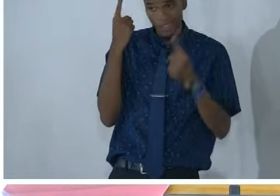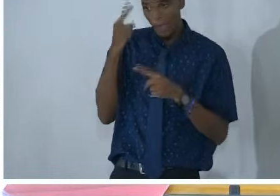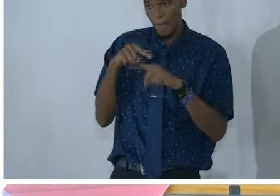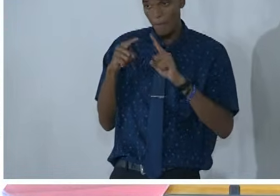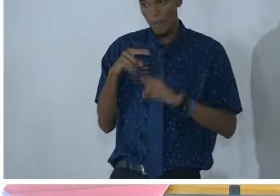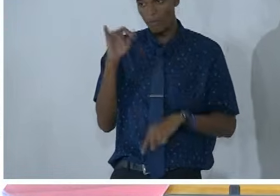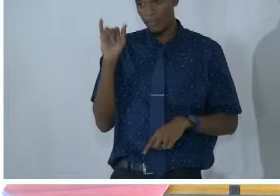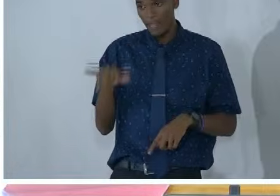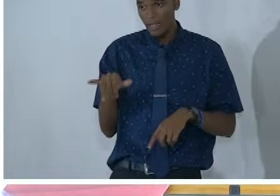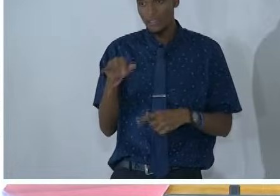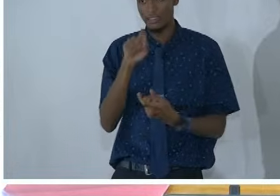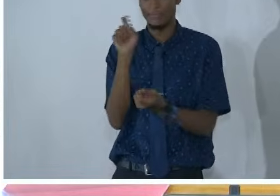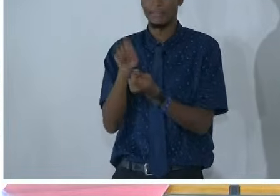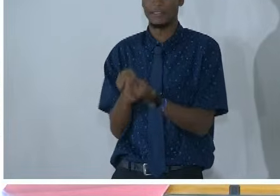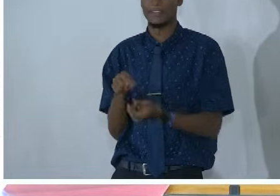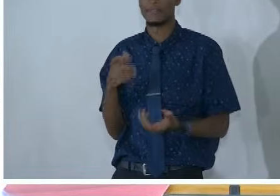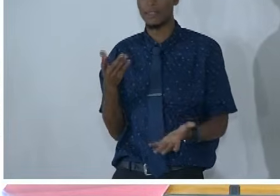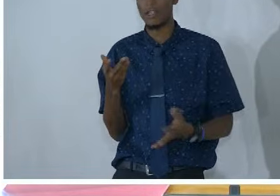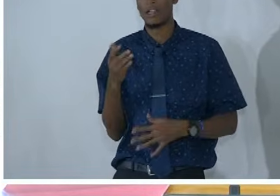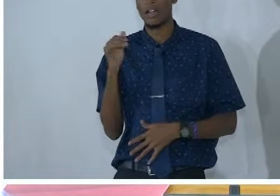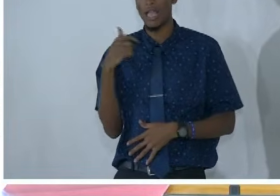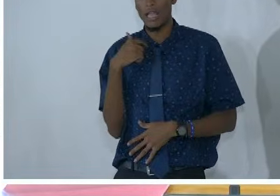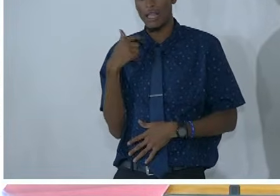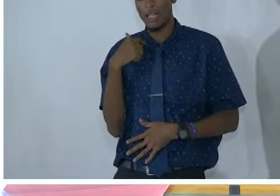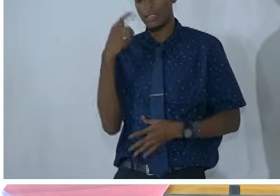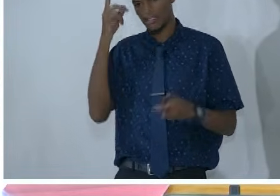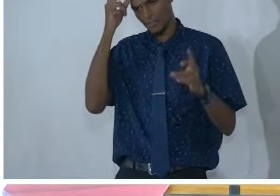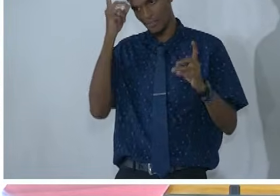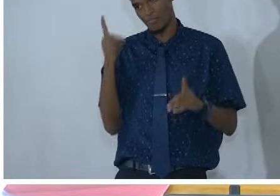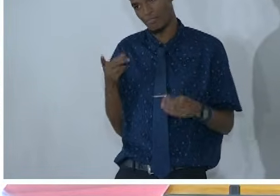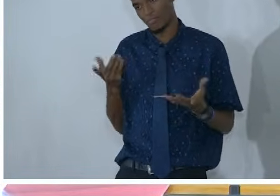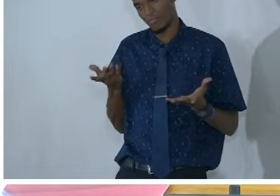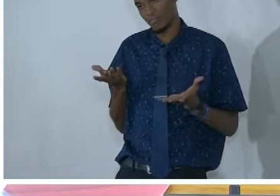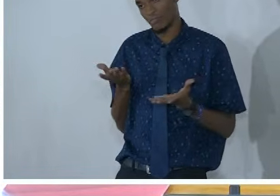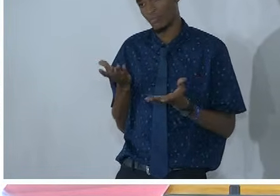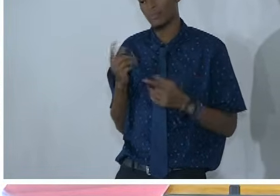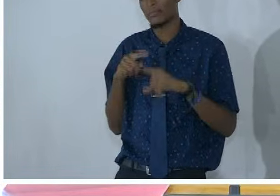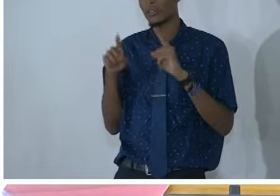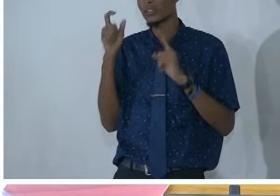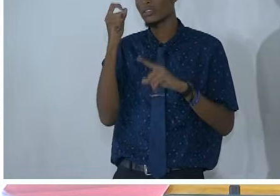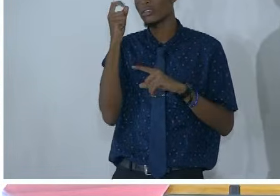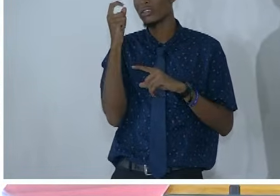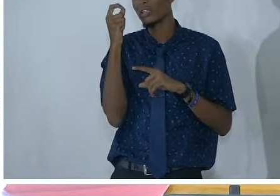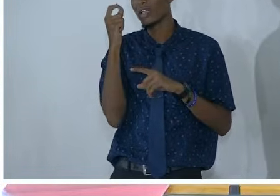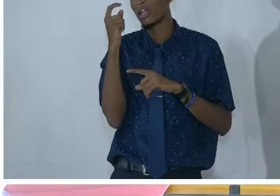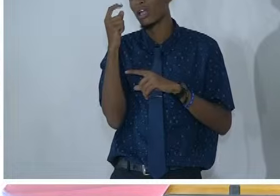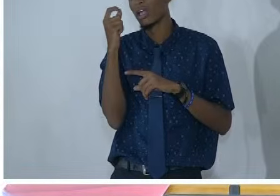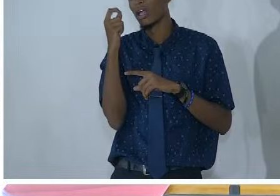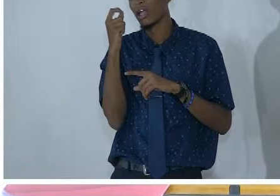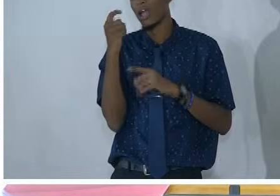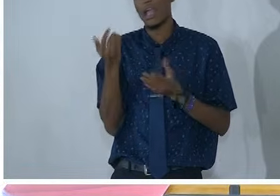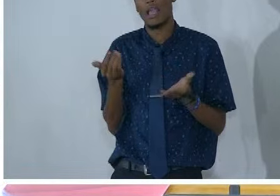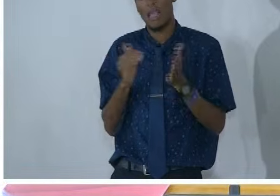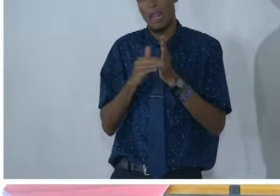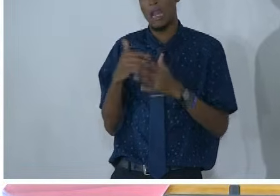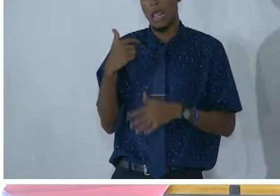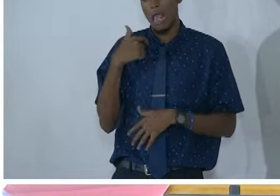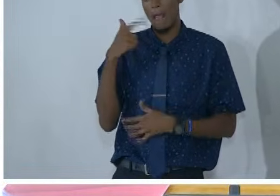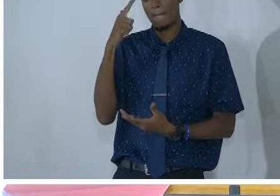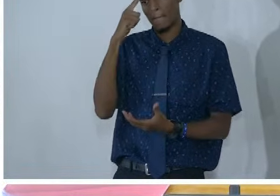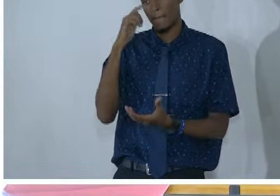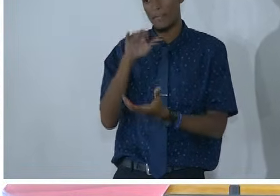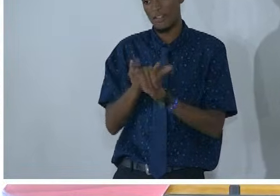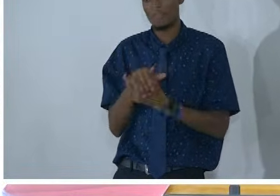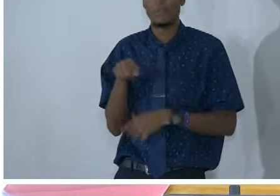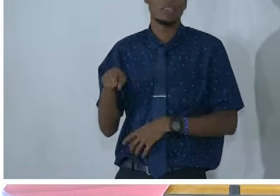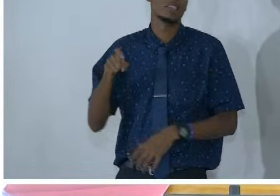addressed specifically and decided on. All right? But I believe that this is